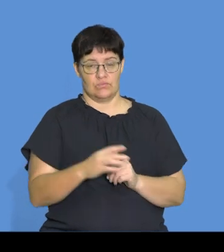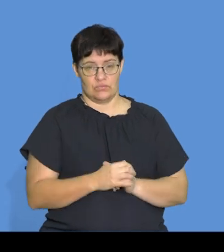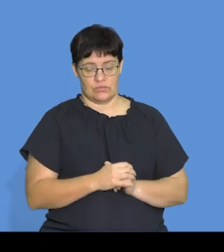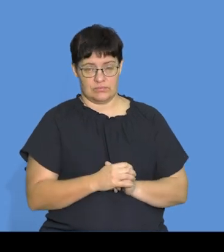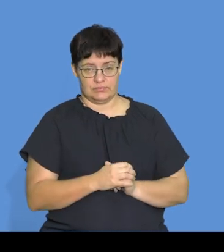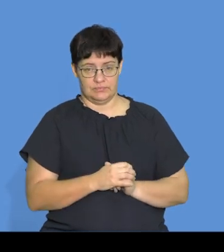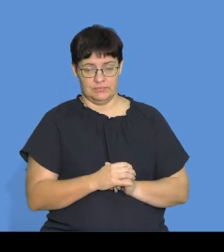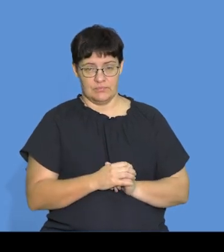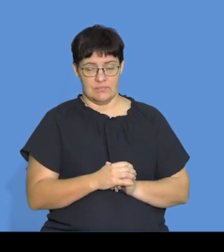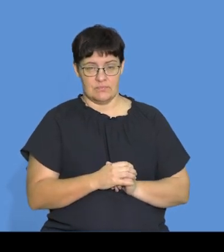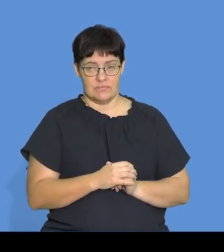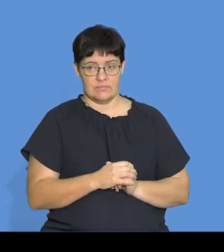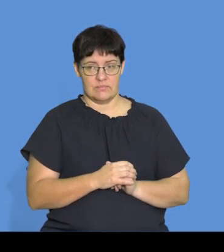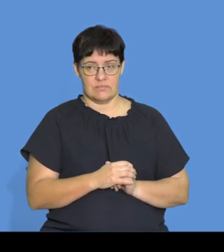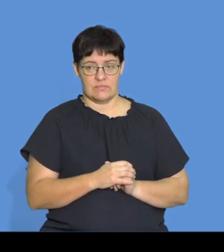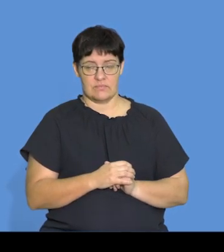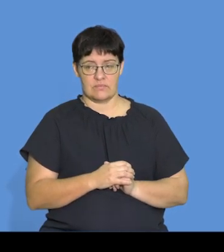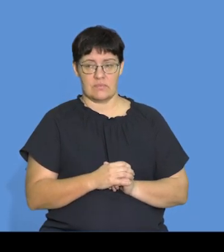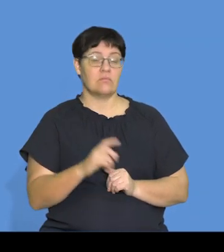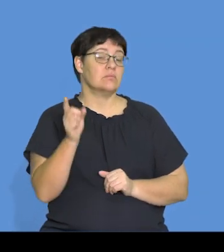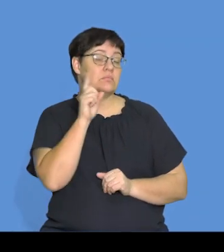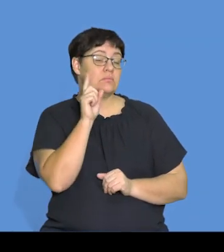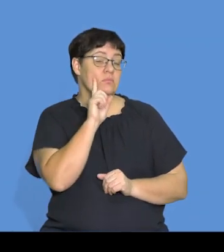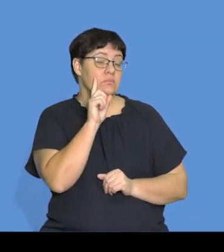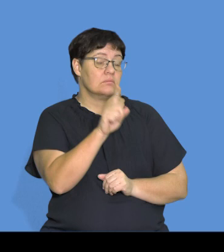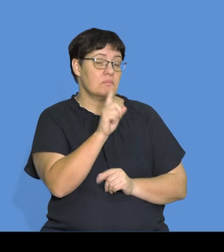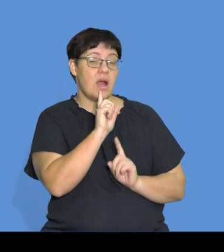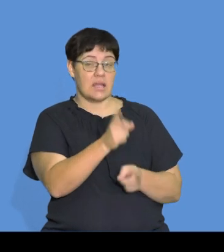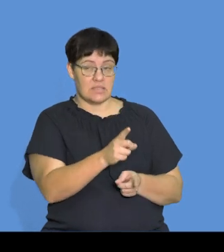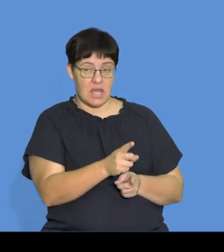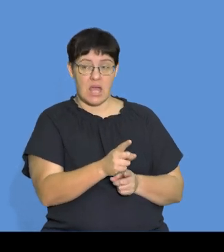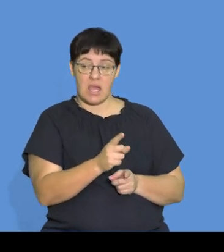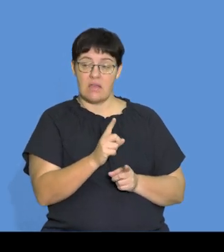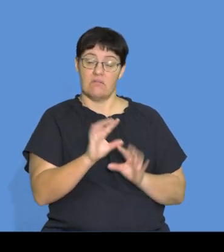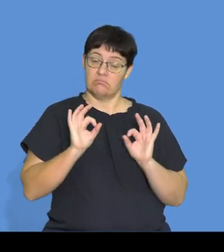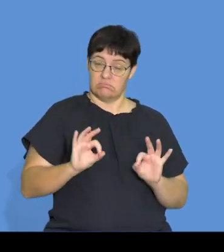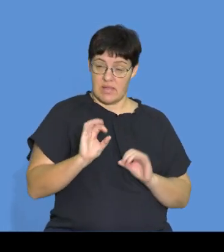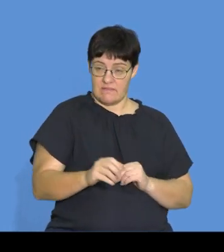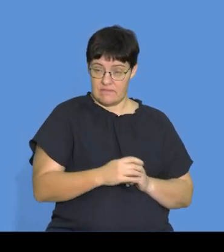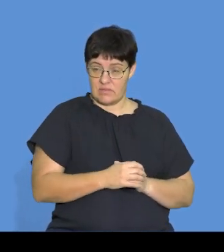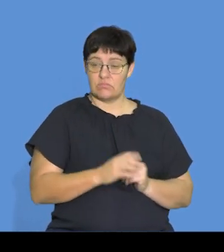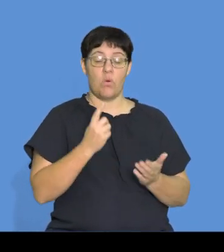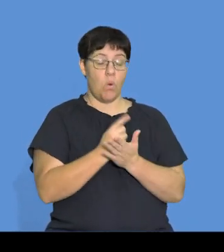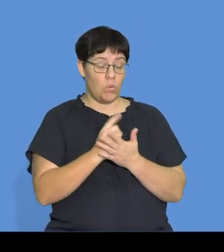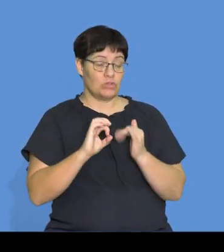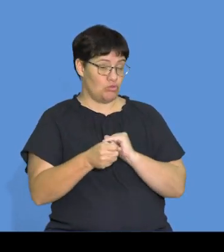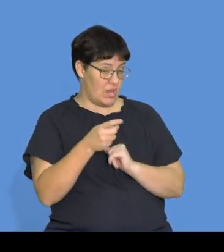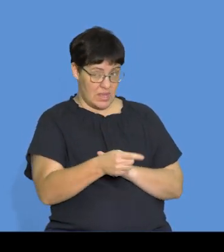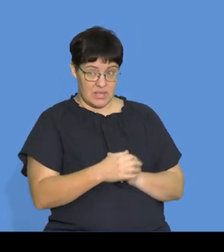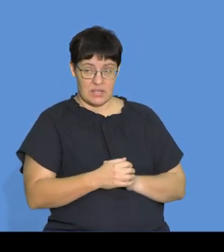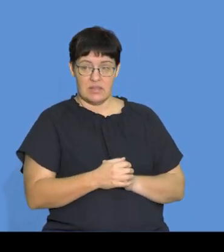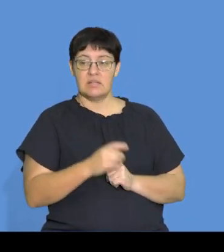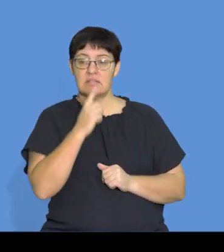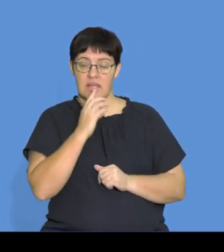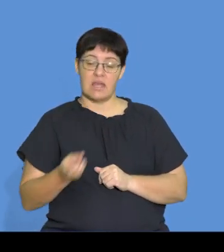side. Now quickly let's test our answer whether we got the correct thing. Remember I said you must always try that. If I